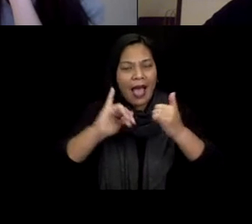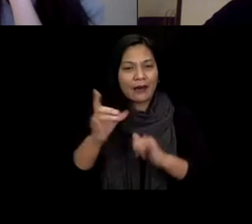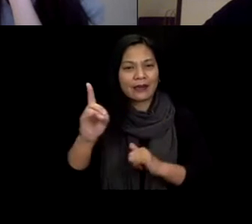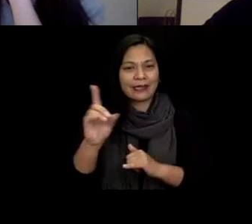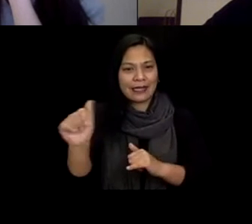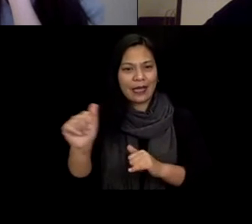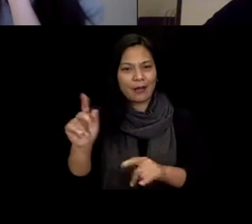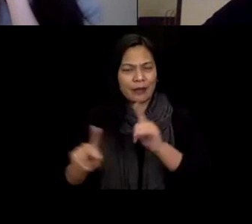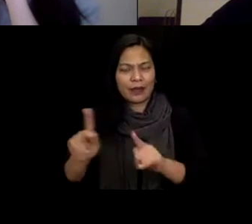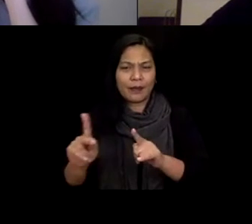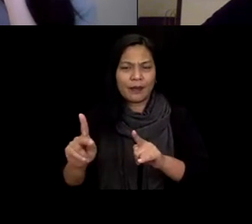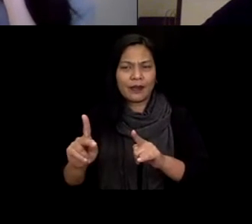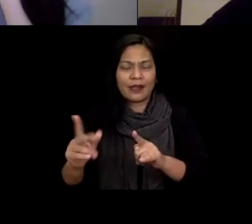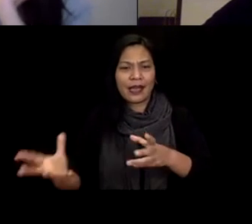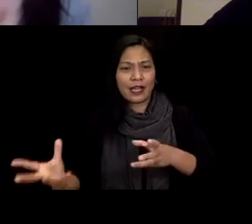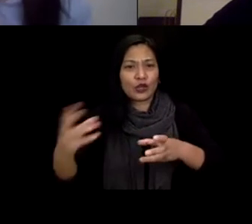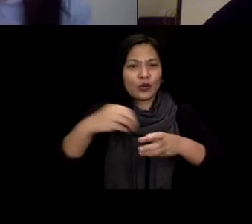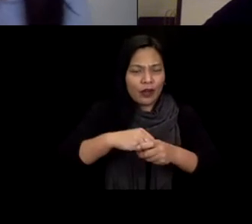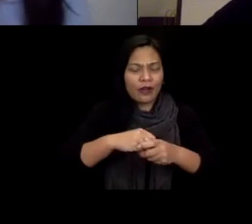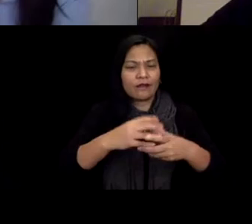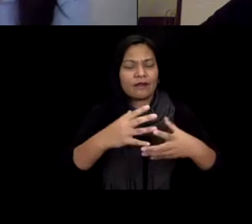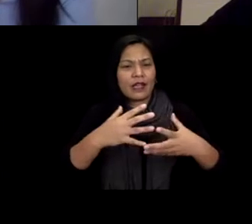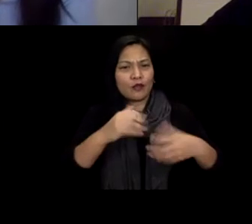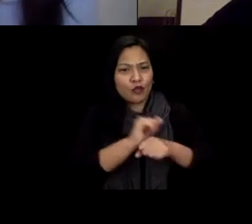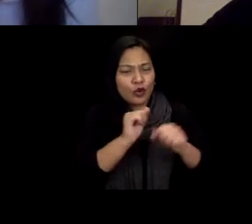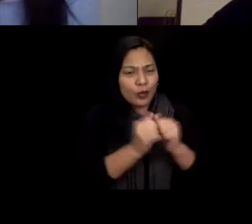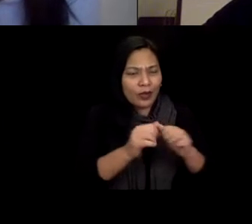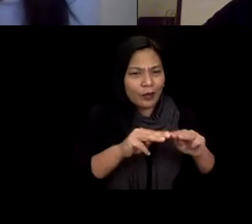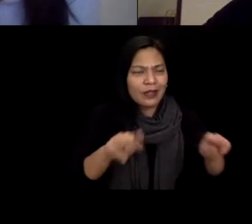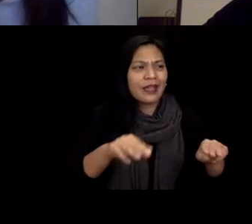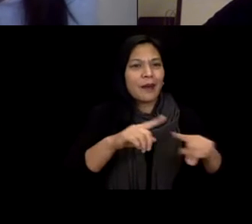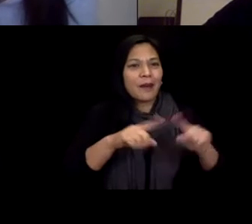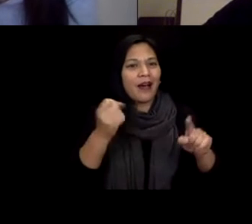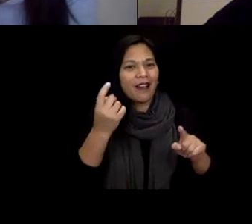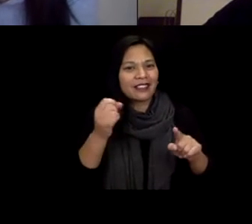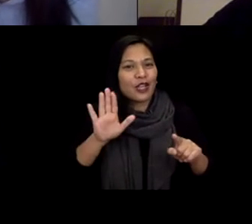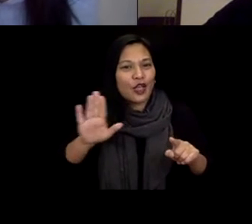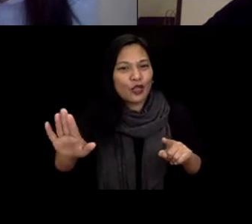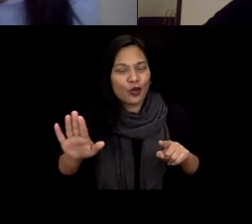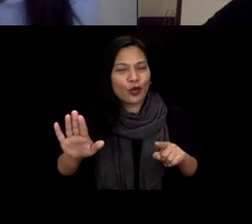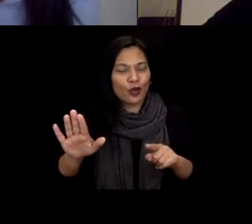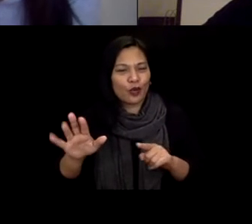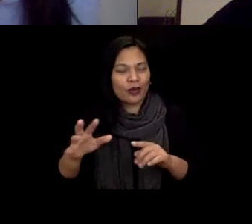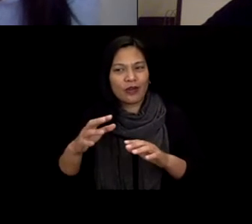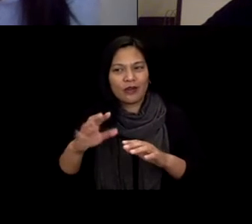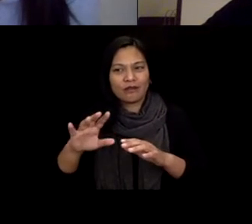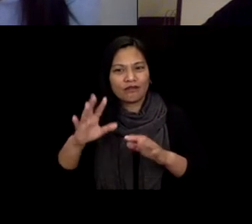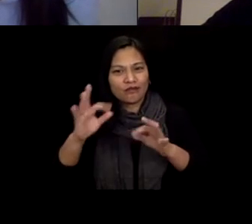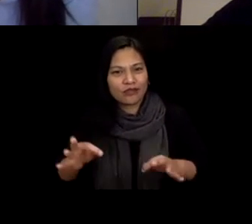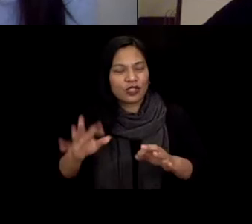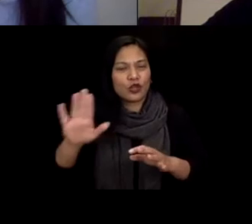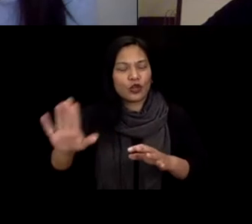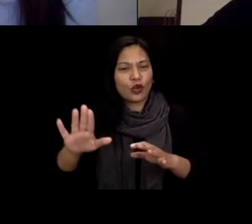on their own terms. And, you know, it came across, it came in very embodied ways and in